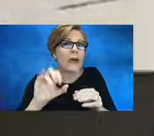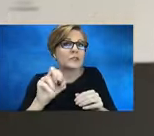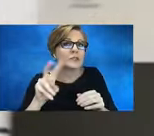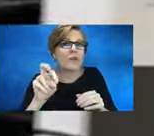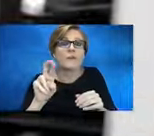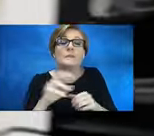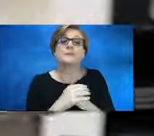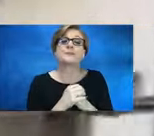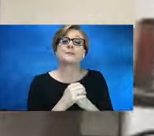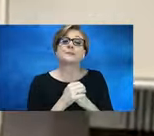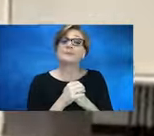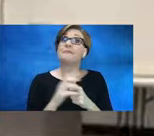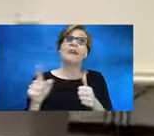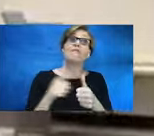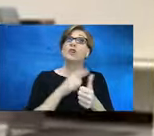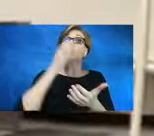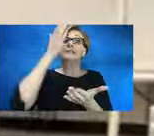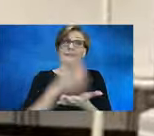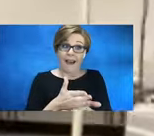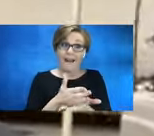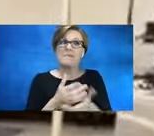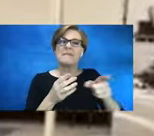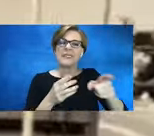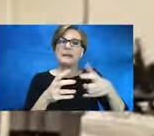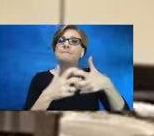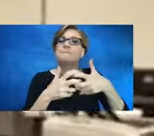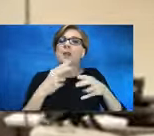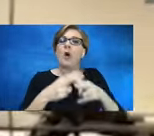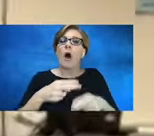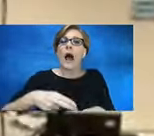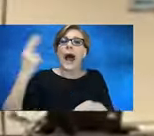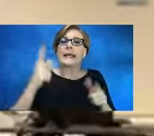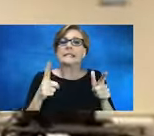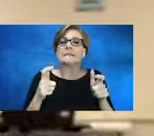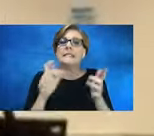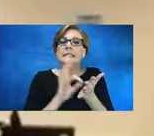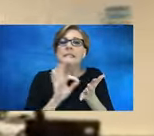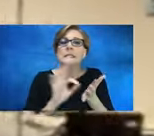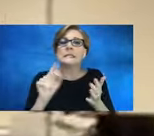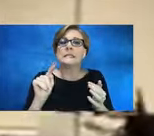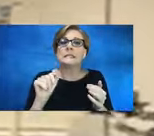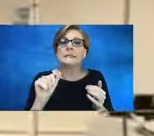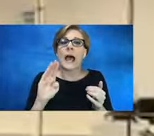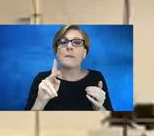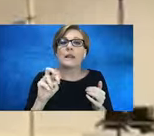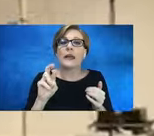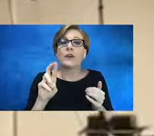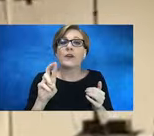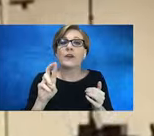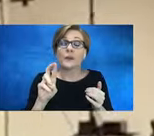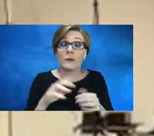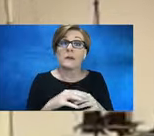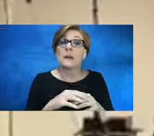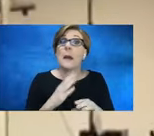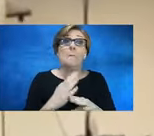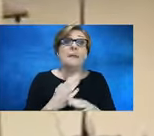right here next to one of our high-speed tabulators. And I wanted to highlight for you that well before we even